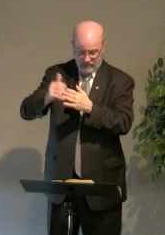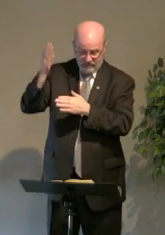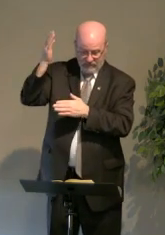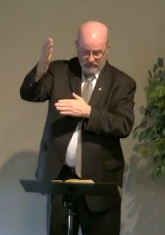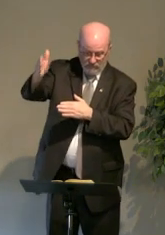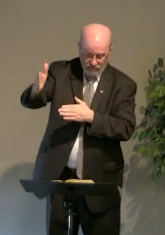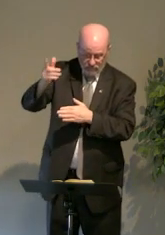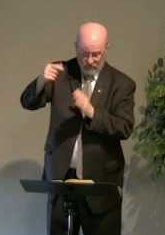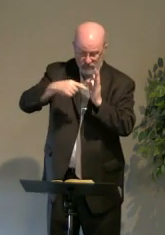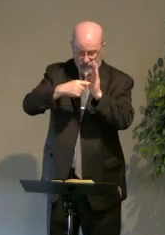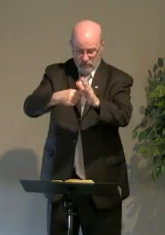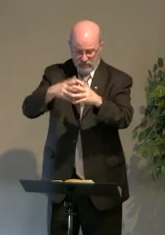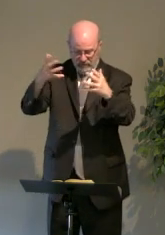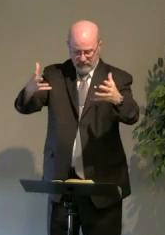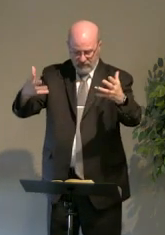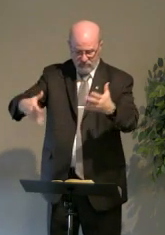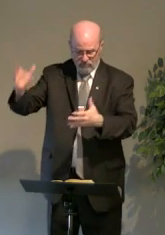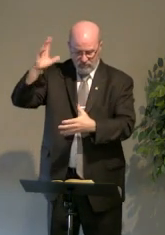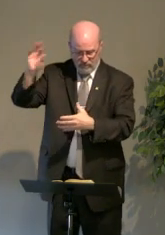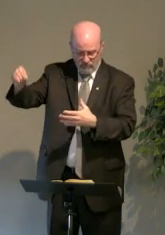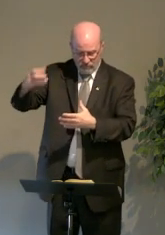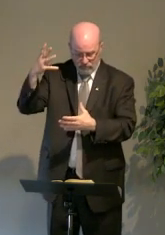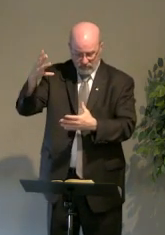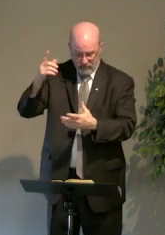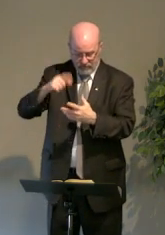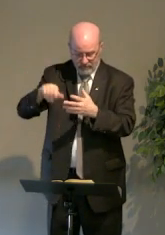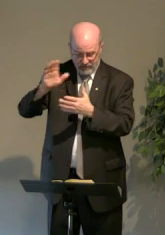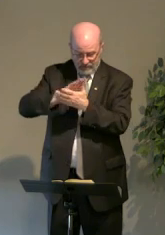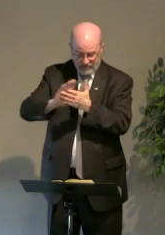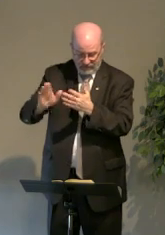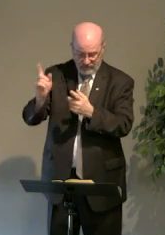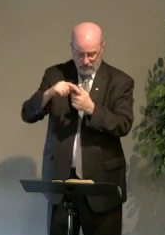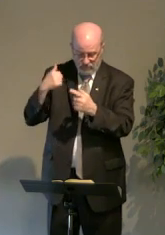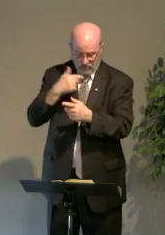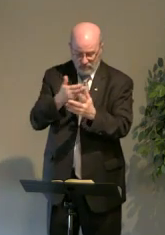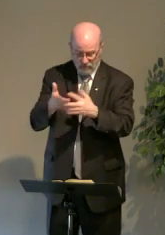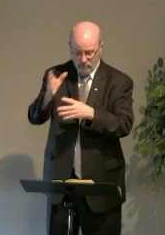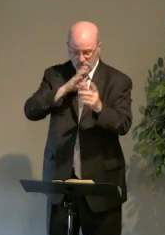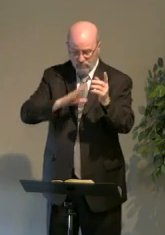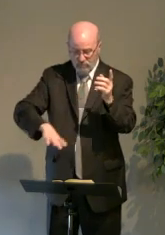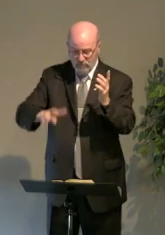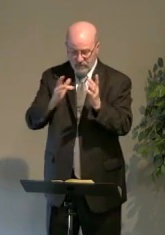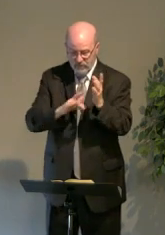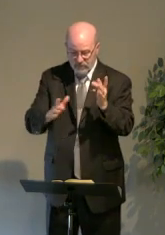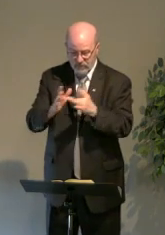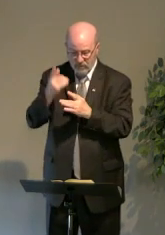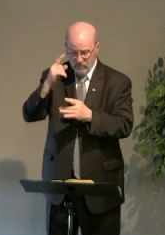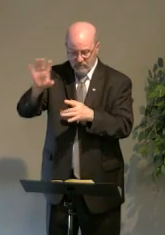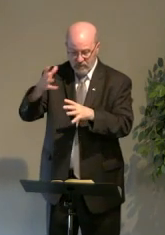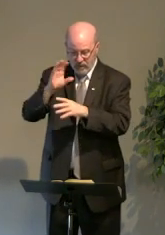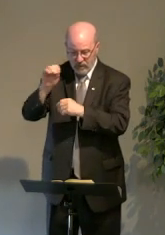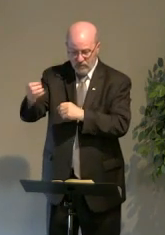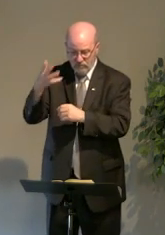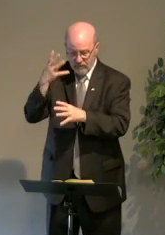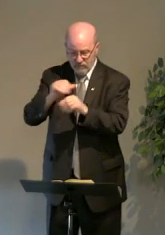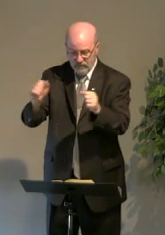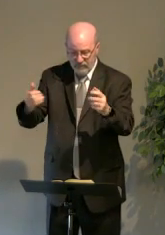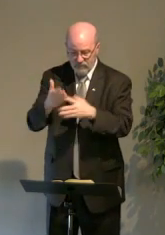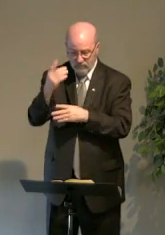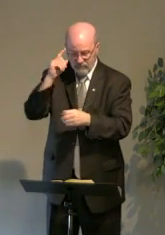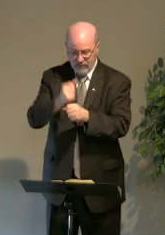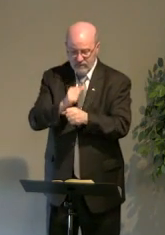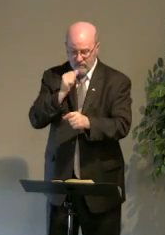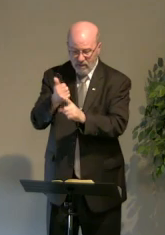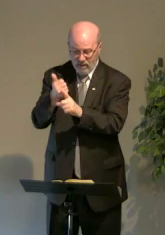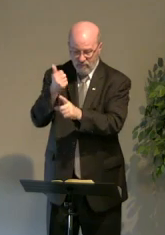come he might show the exceeding riches of his grace and his kindness toward us through Christ Jesus. For by grace are you saved